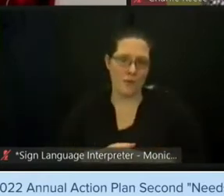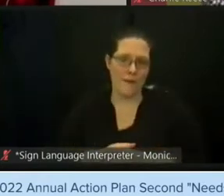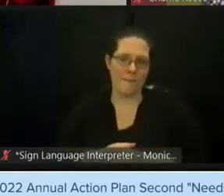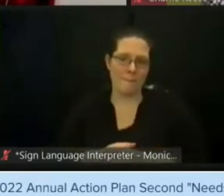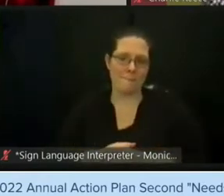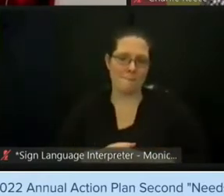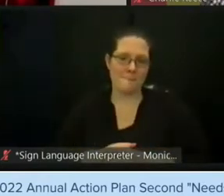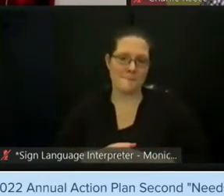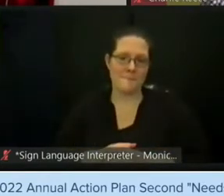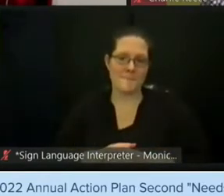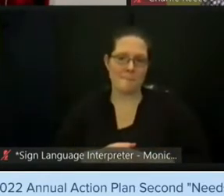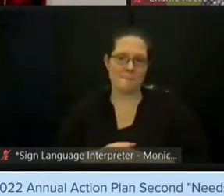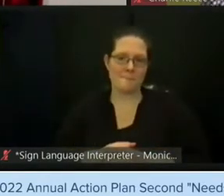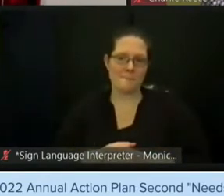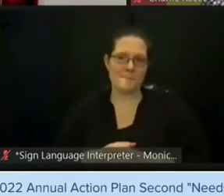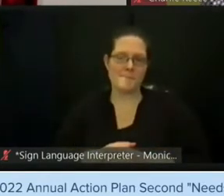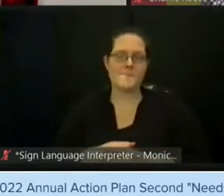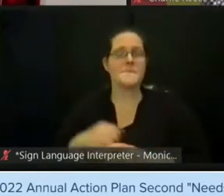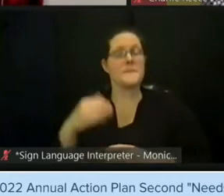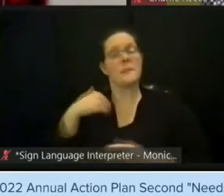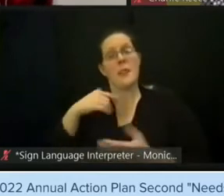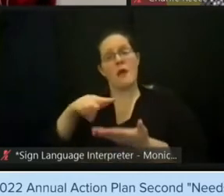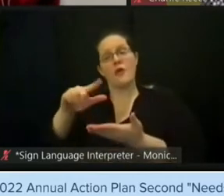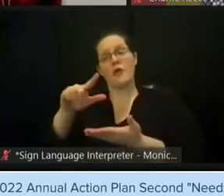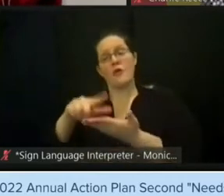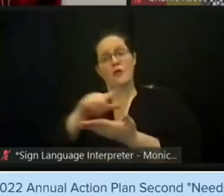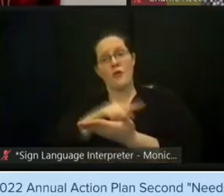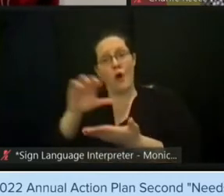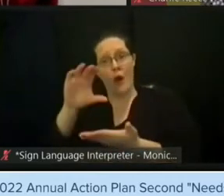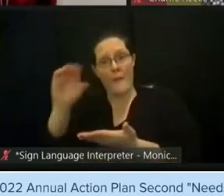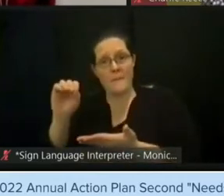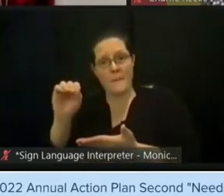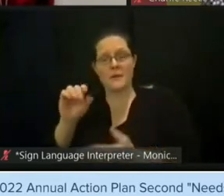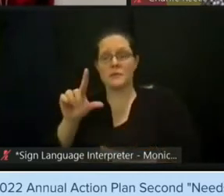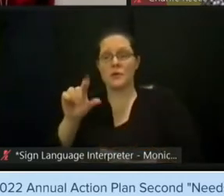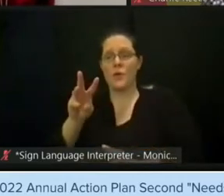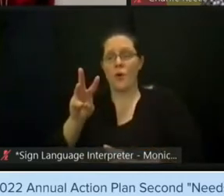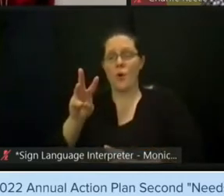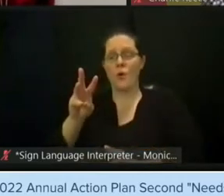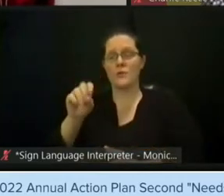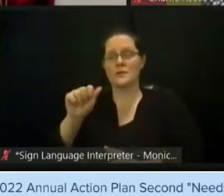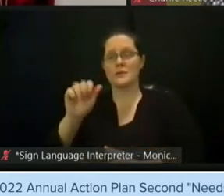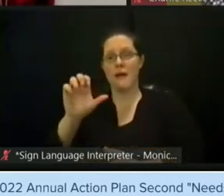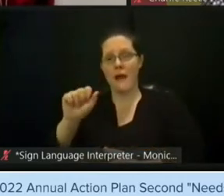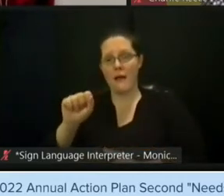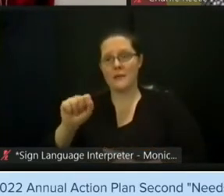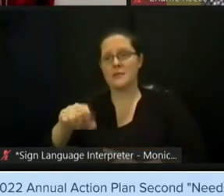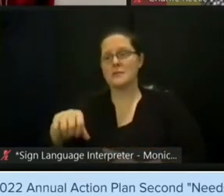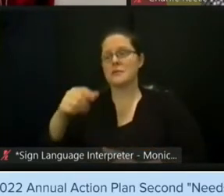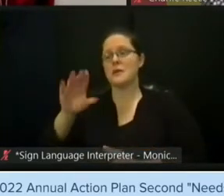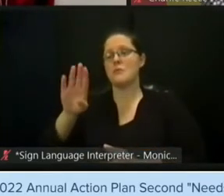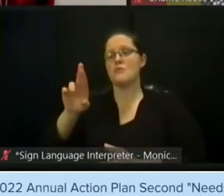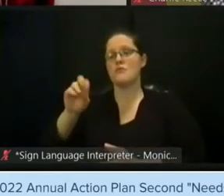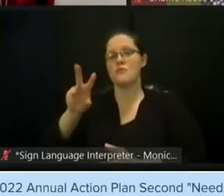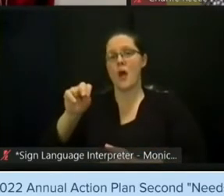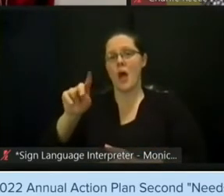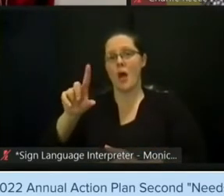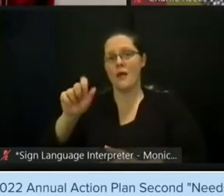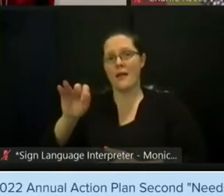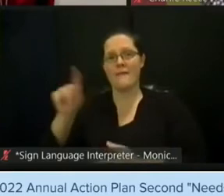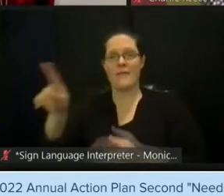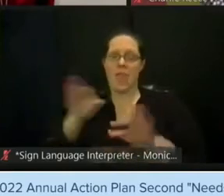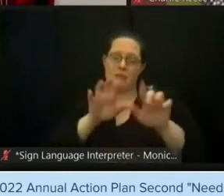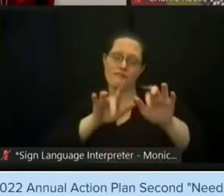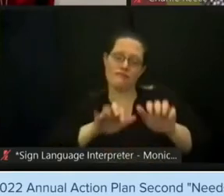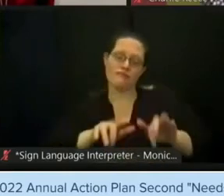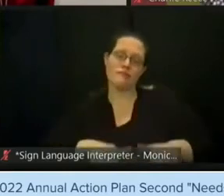There's like law firms like Loebsack and Brownlee that can churn out eviction paperwork